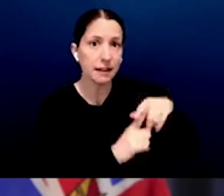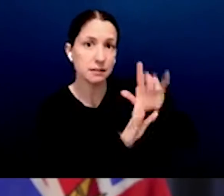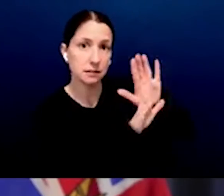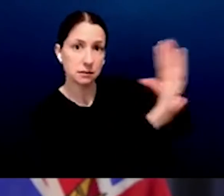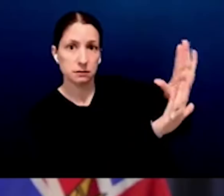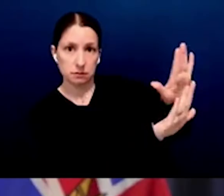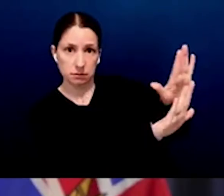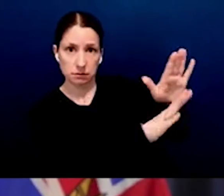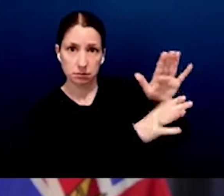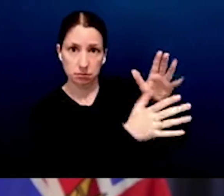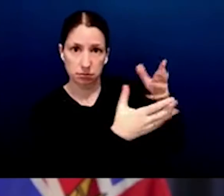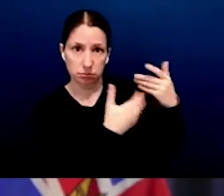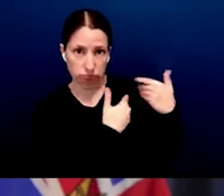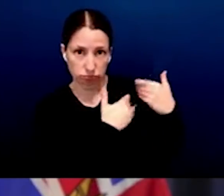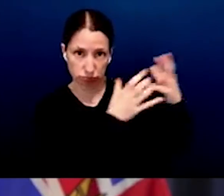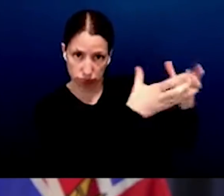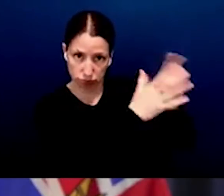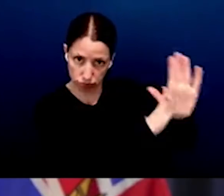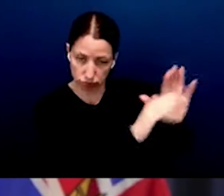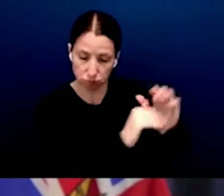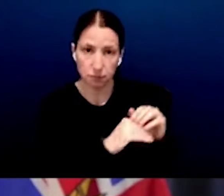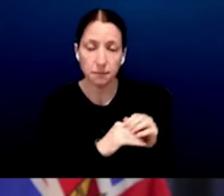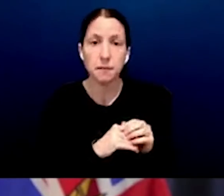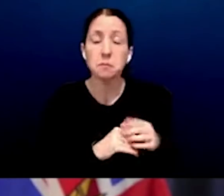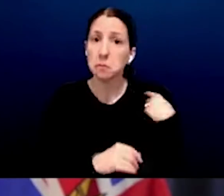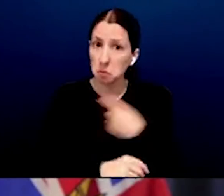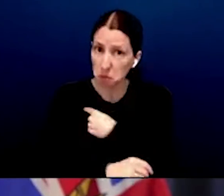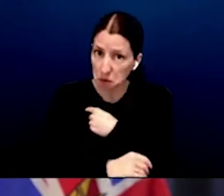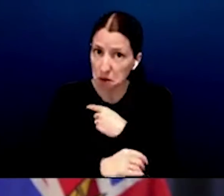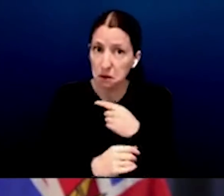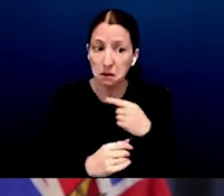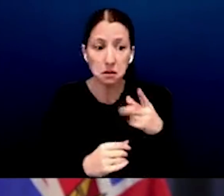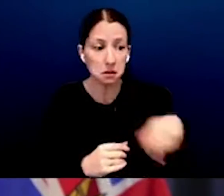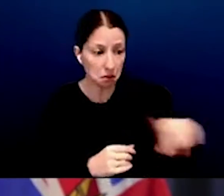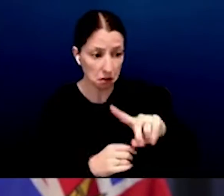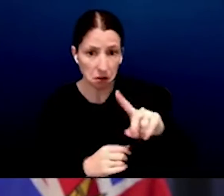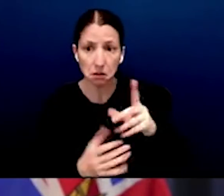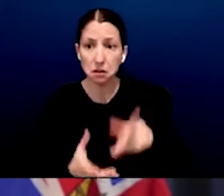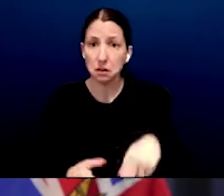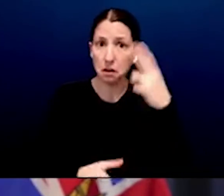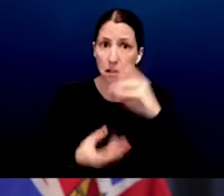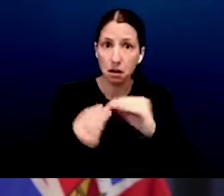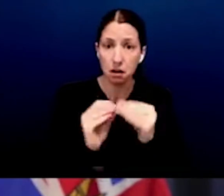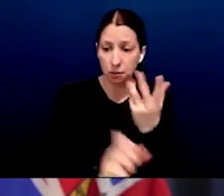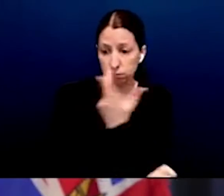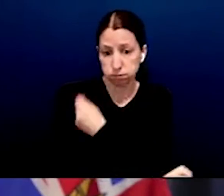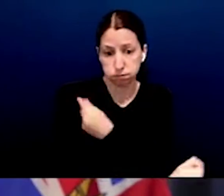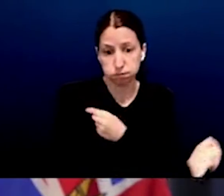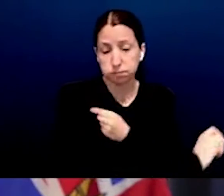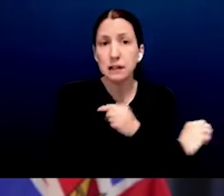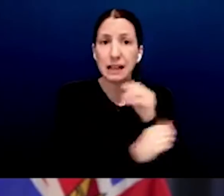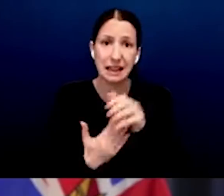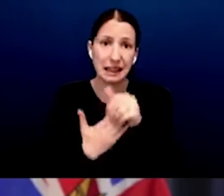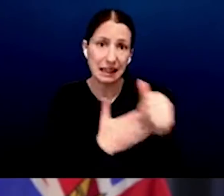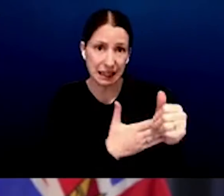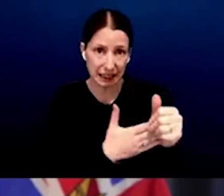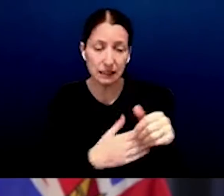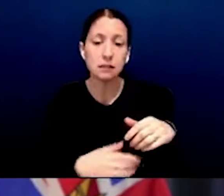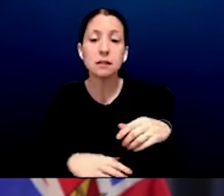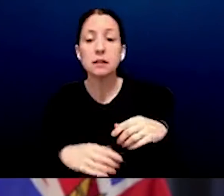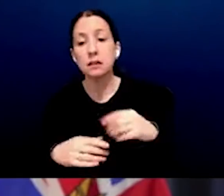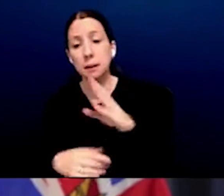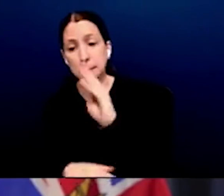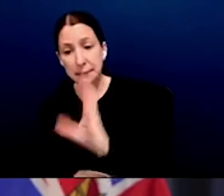deal with. But we had a very high uptake on immunizations in British Columbia, as you know, leading the country. Quebec and British Columbia